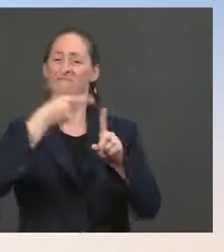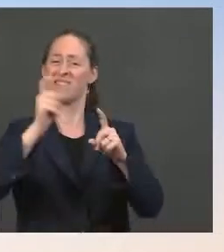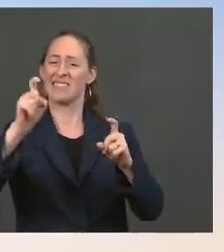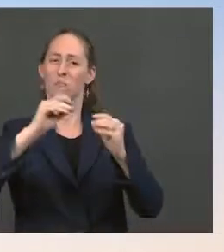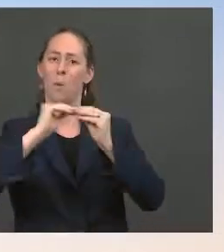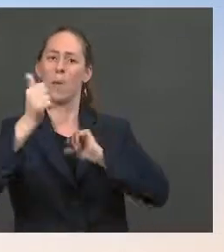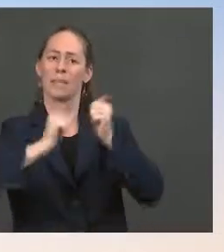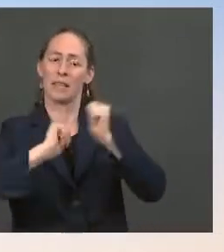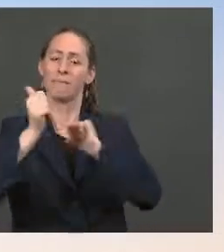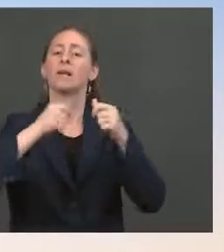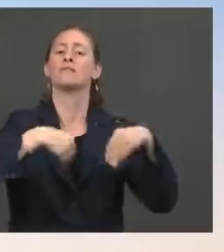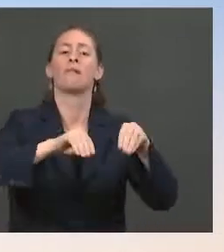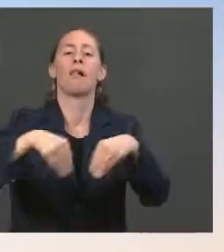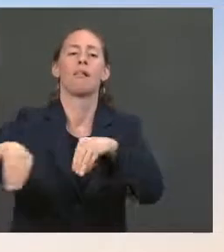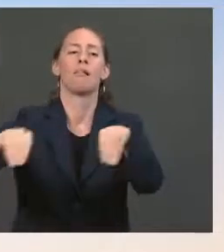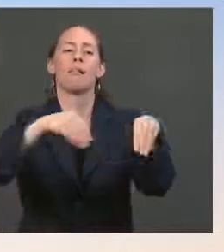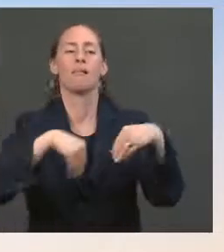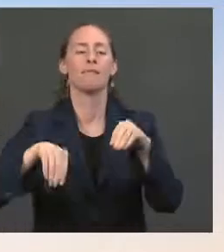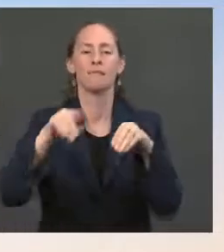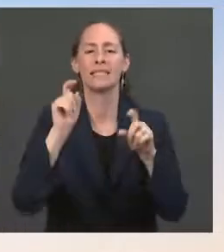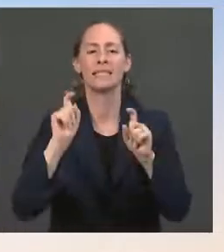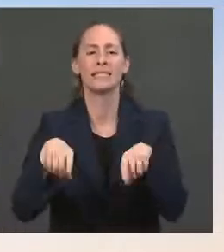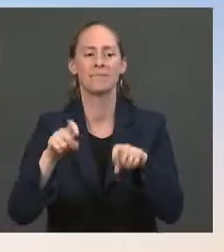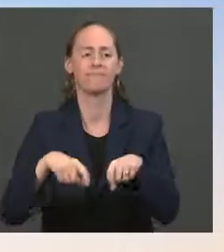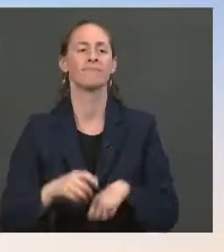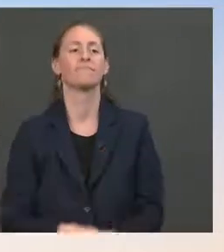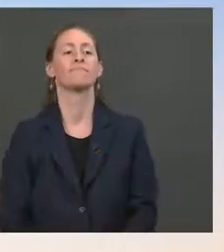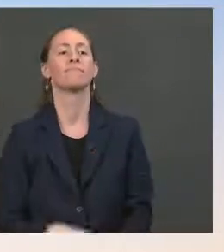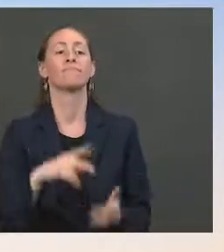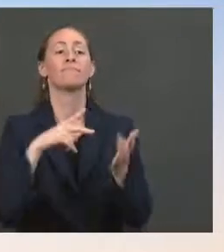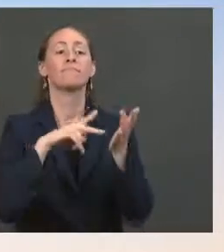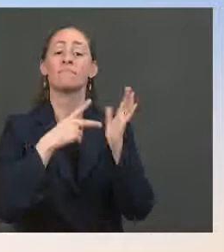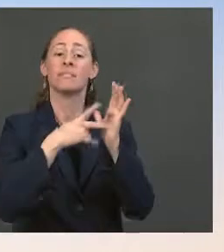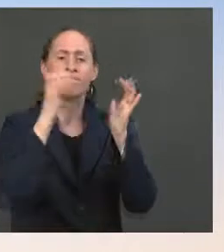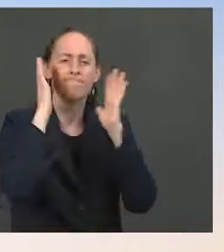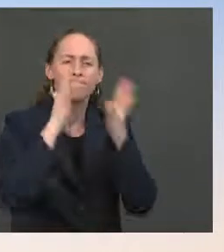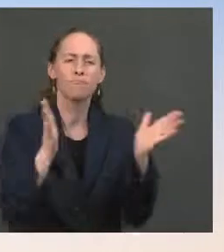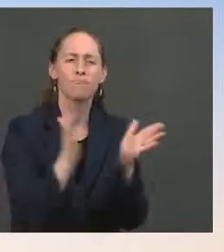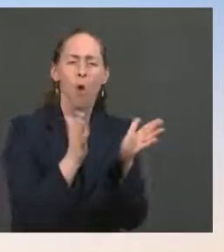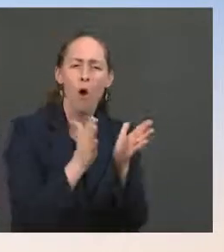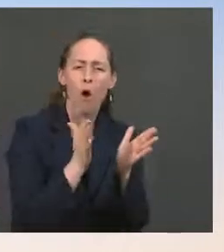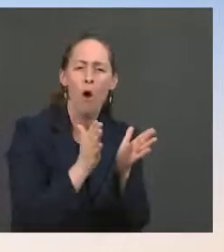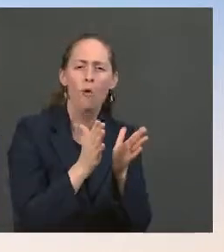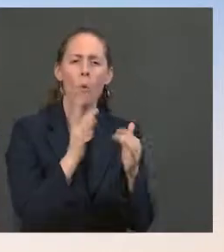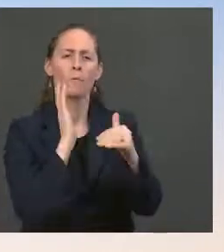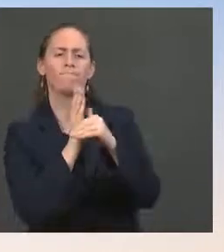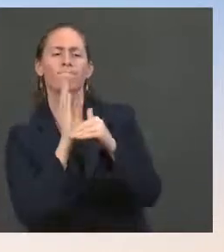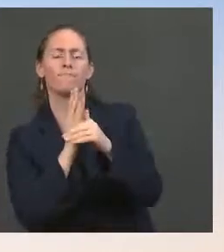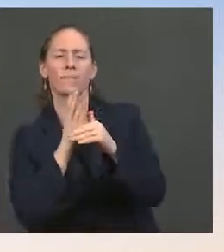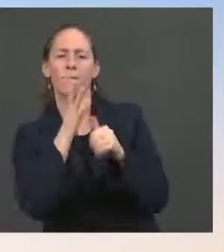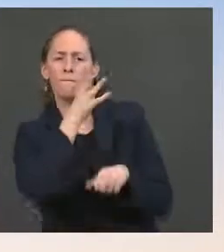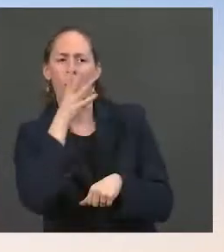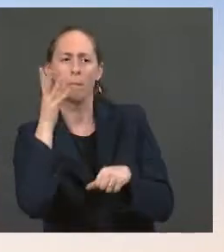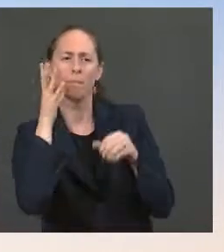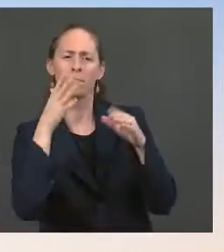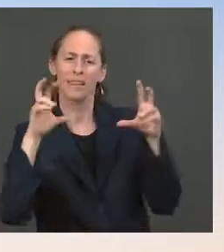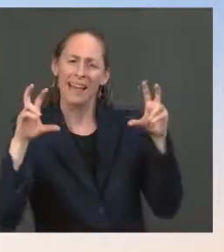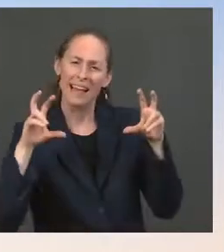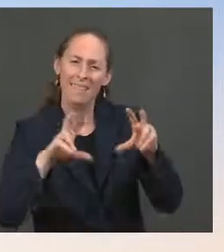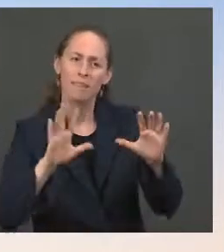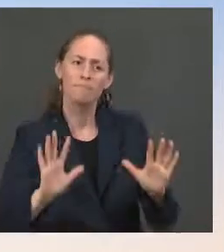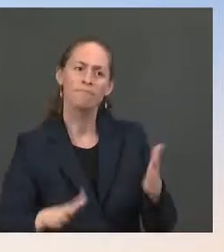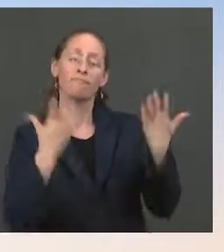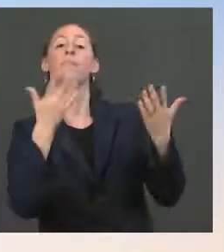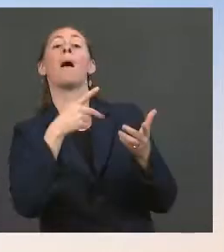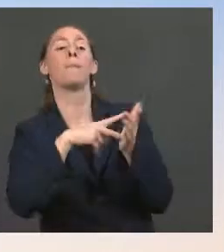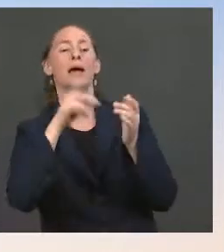helping small and mid-sized farmers and small and mid-sized processors, because the more processing capacity we have, the more competition there is for farmers, the